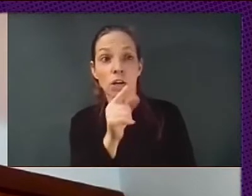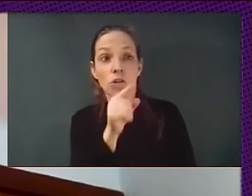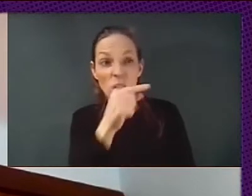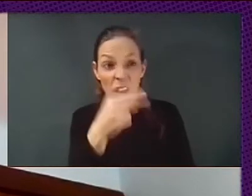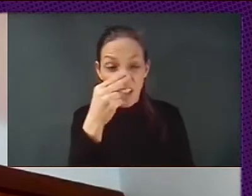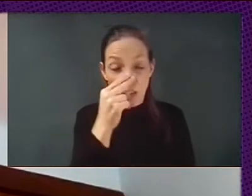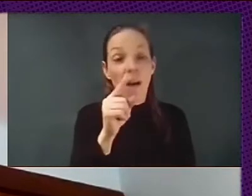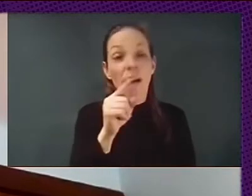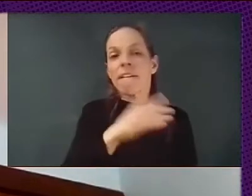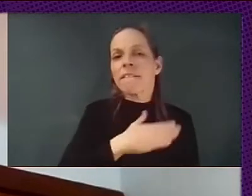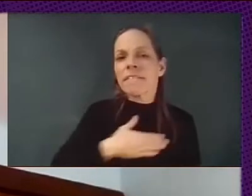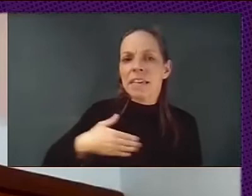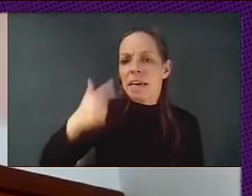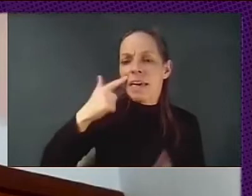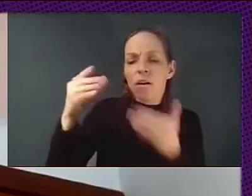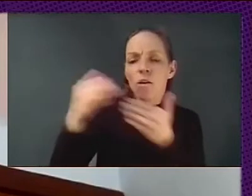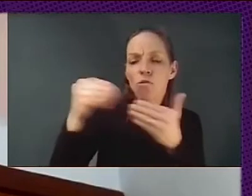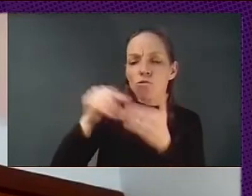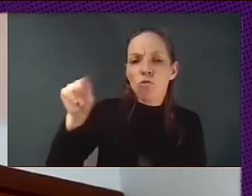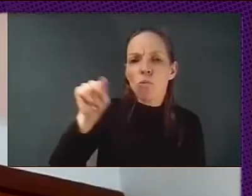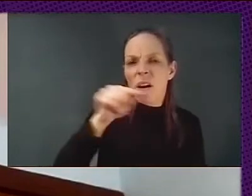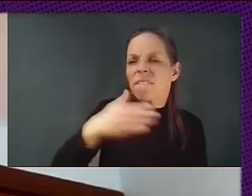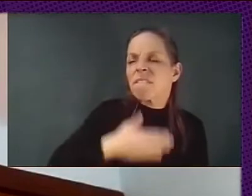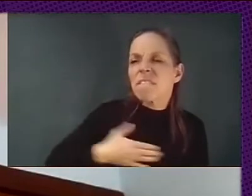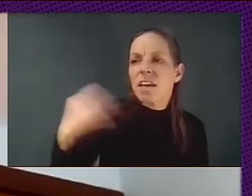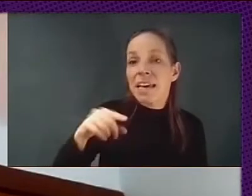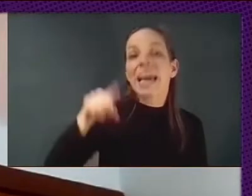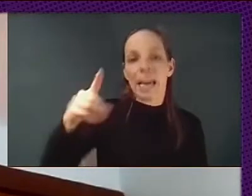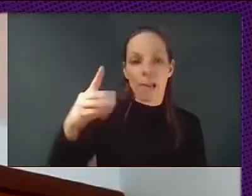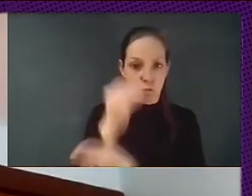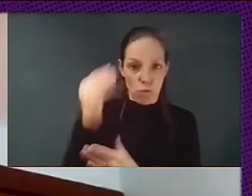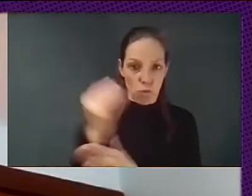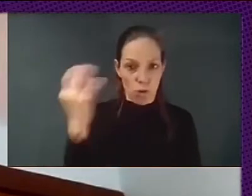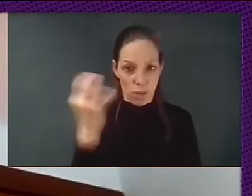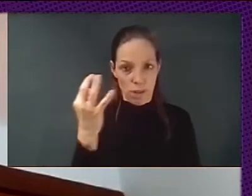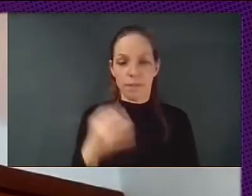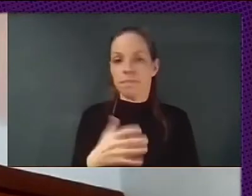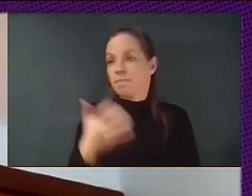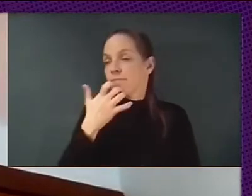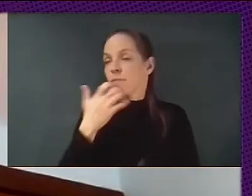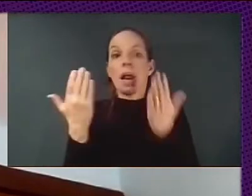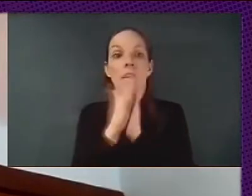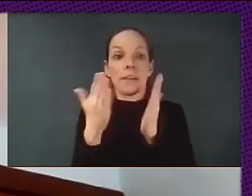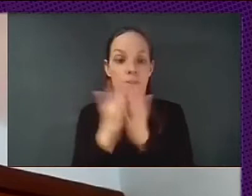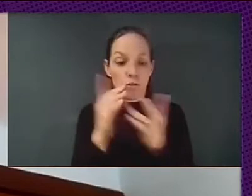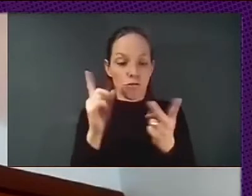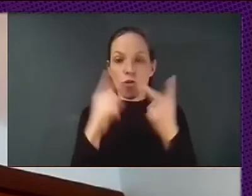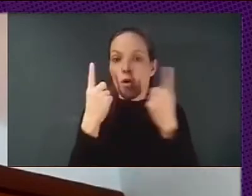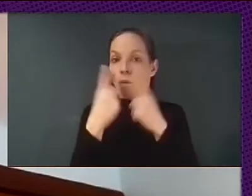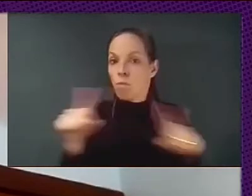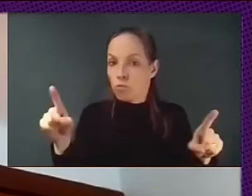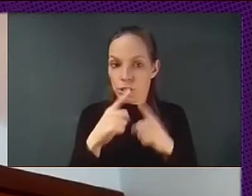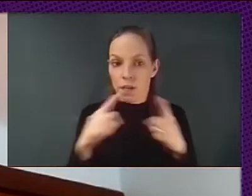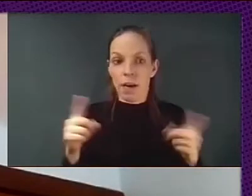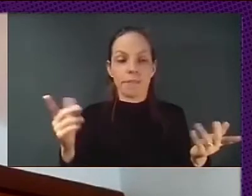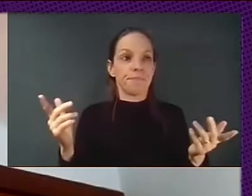knowledge, right? Books, music, movies, all that kind of stuff. If 4 billion people have basically no disposable